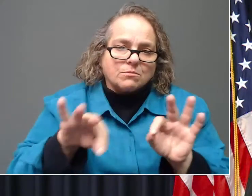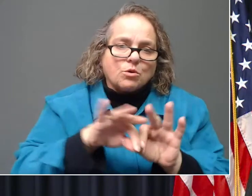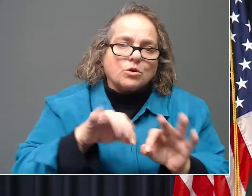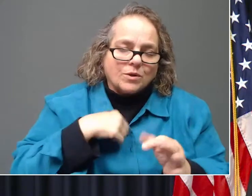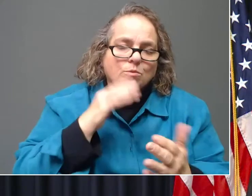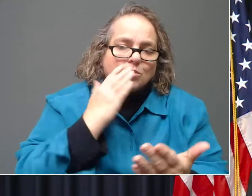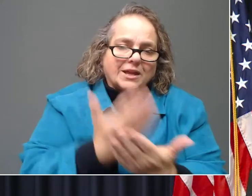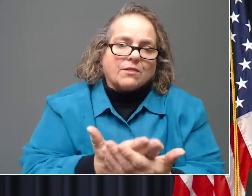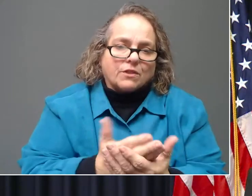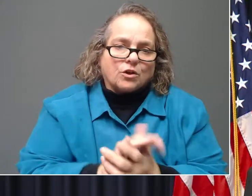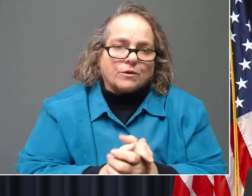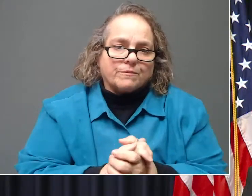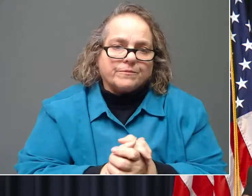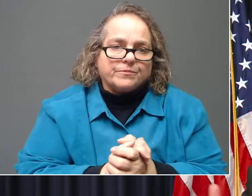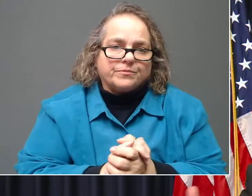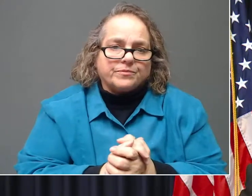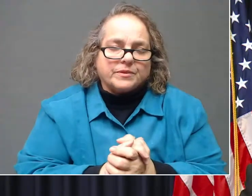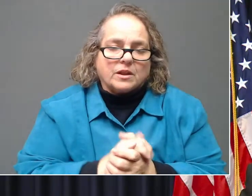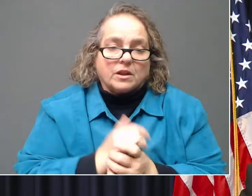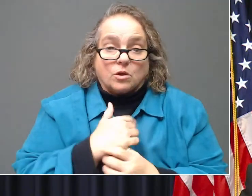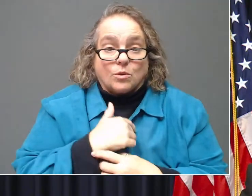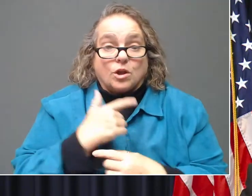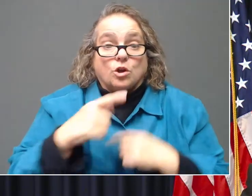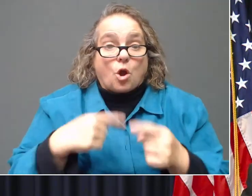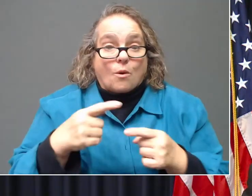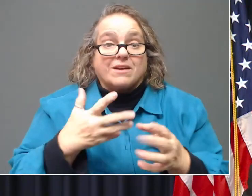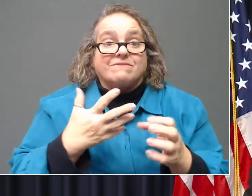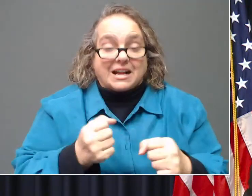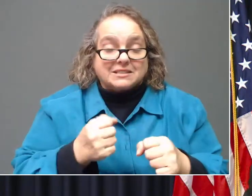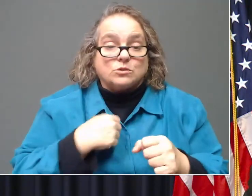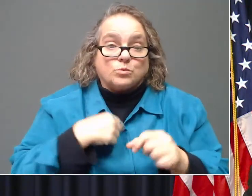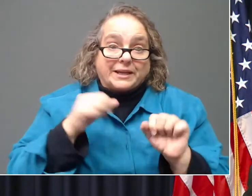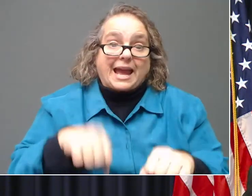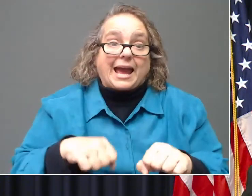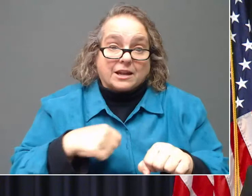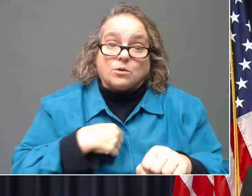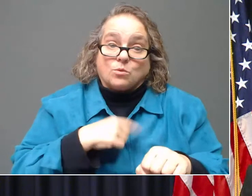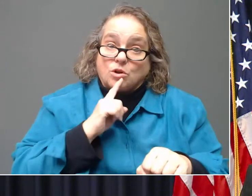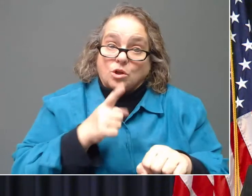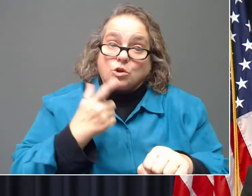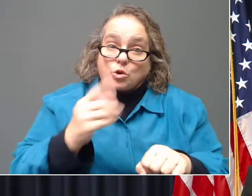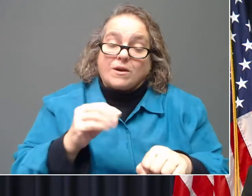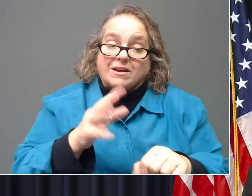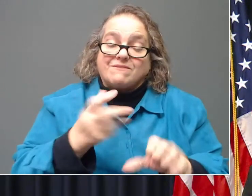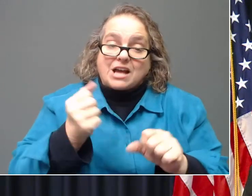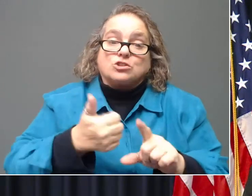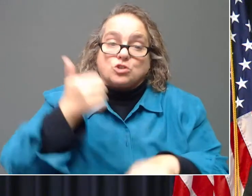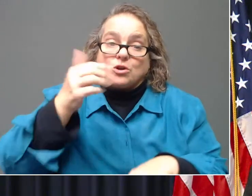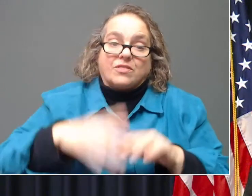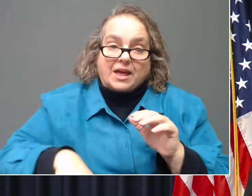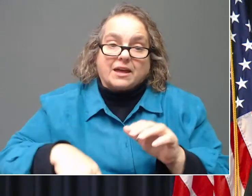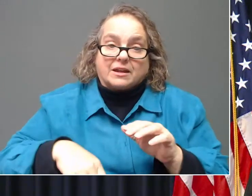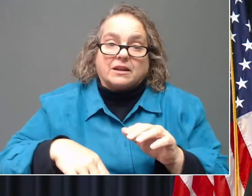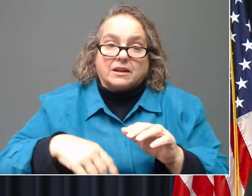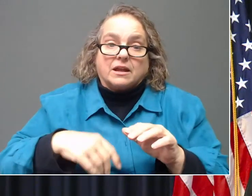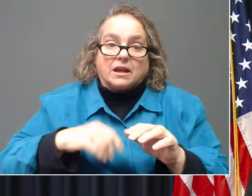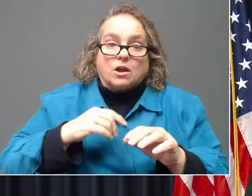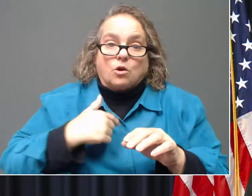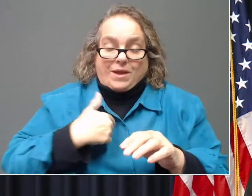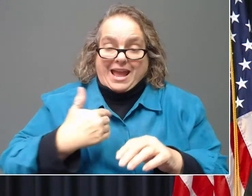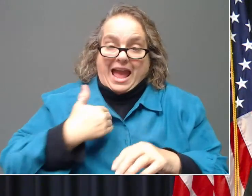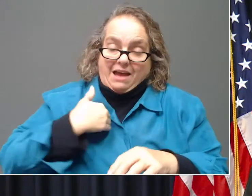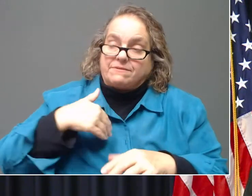We're not only going as fast as we can, we're going faster than we can based on our vaccinations in the last couple of